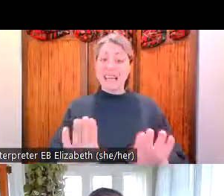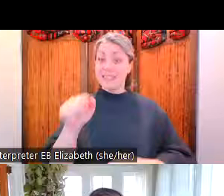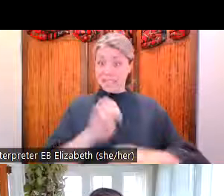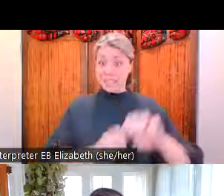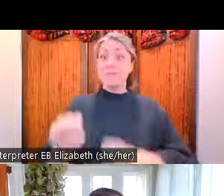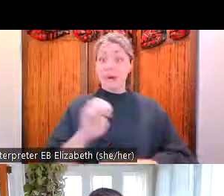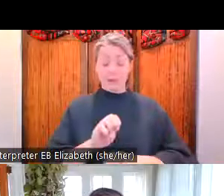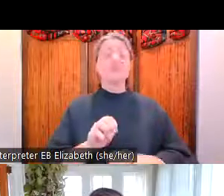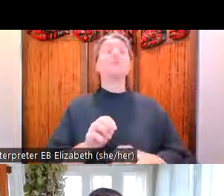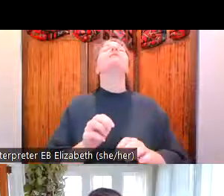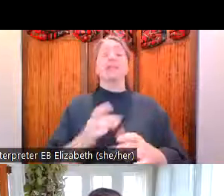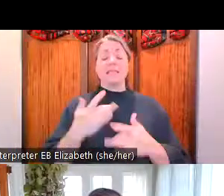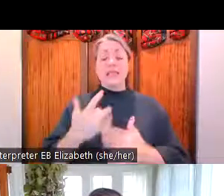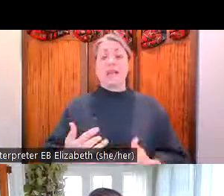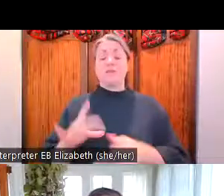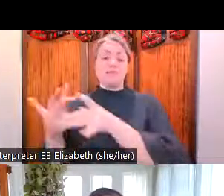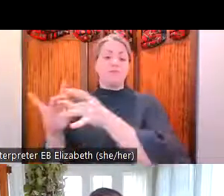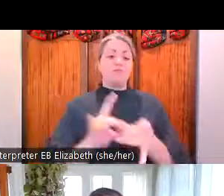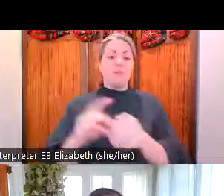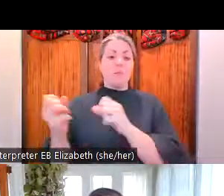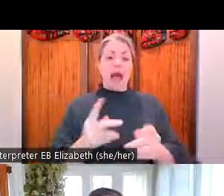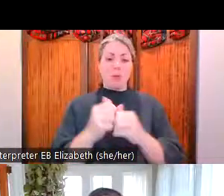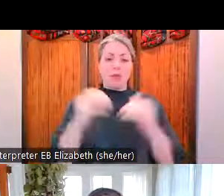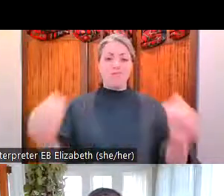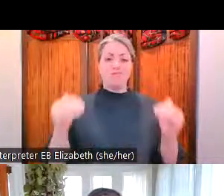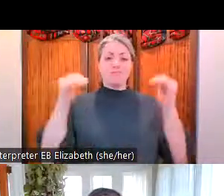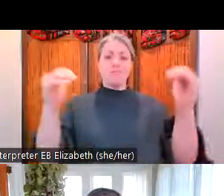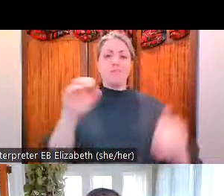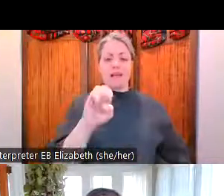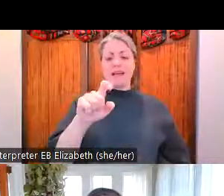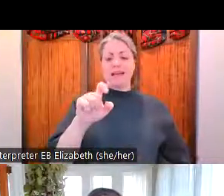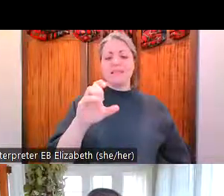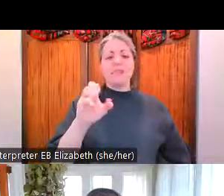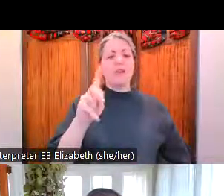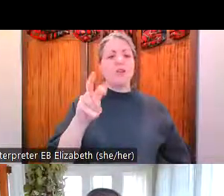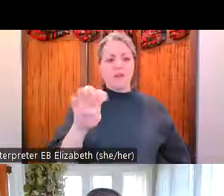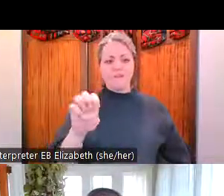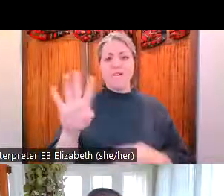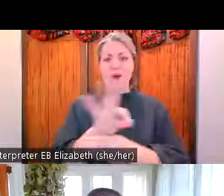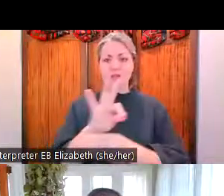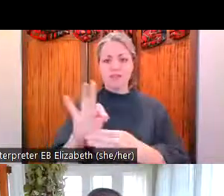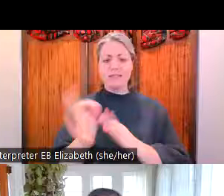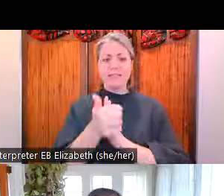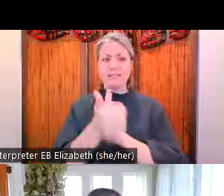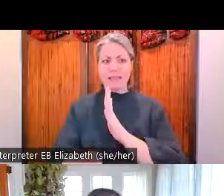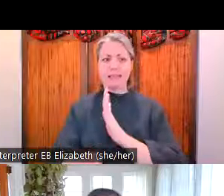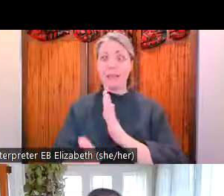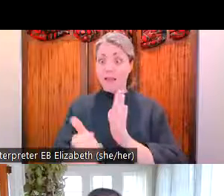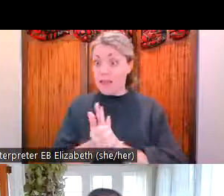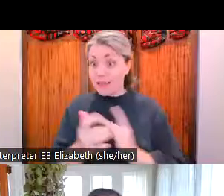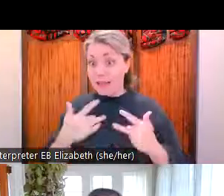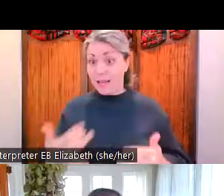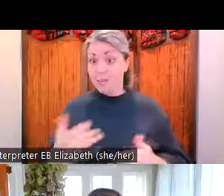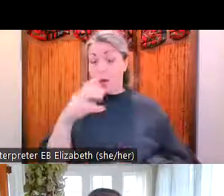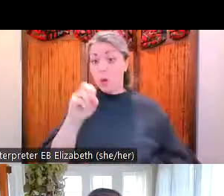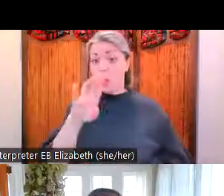as executive function skills. And it just so happens that when we talk about executive function skills, we're actually describing some core skills in ADHD and autism